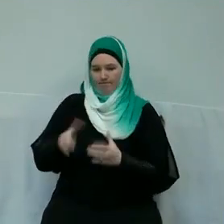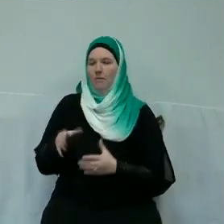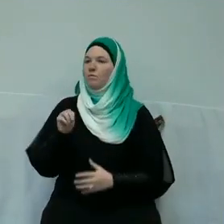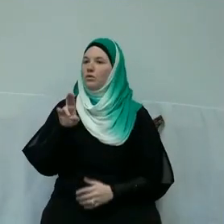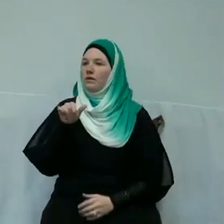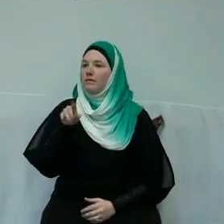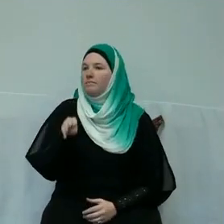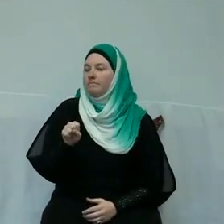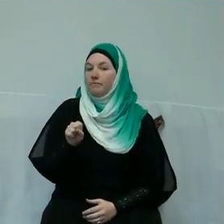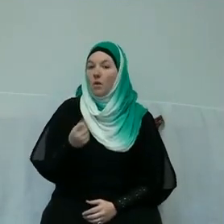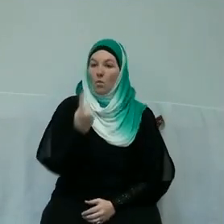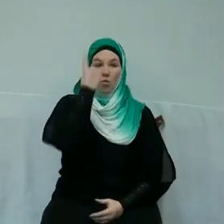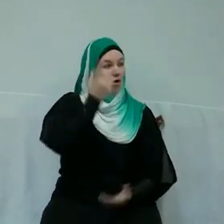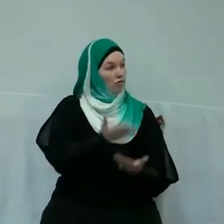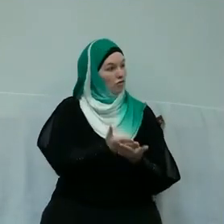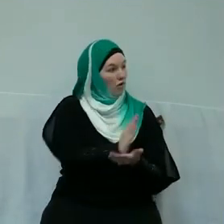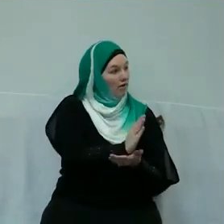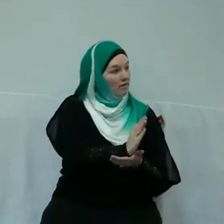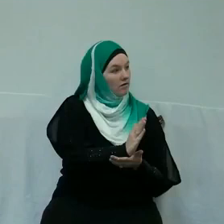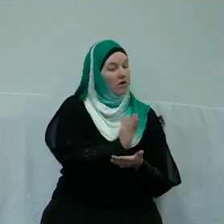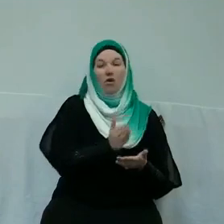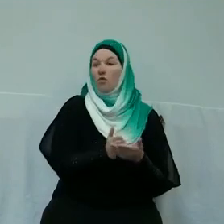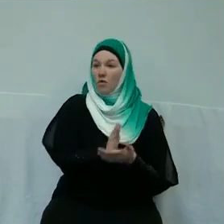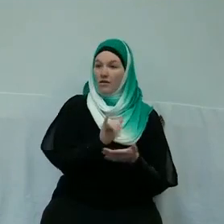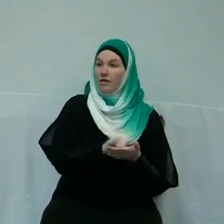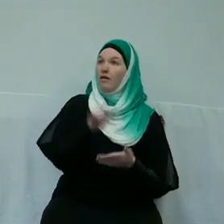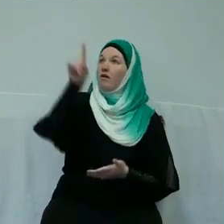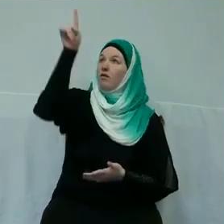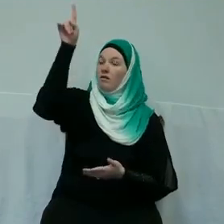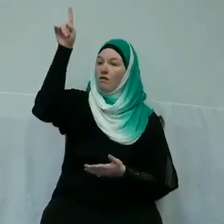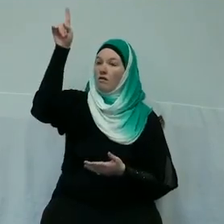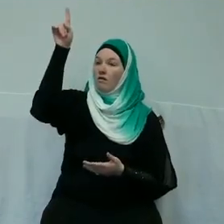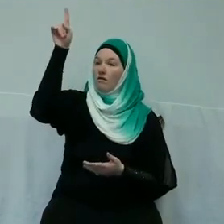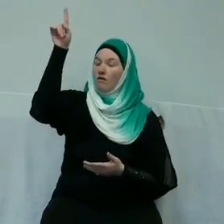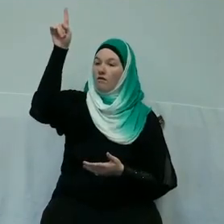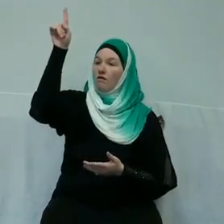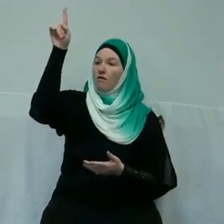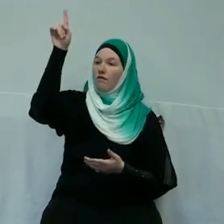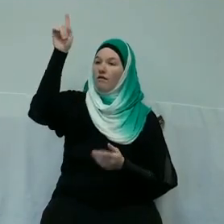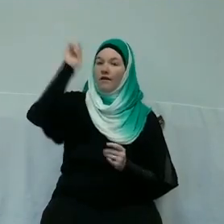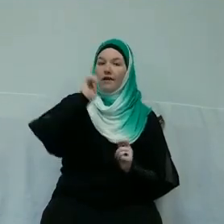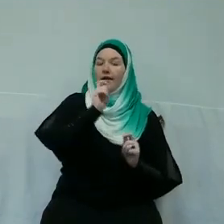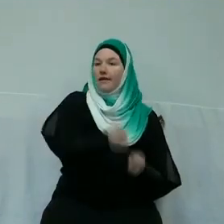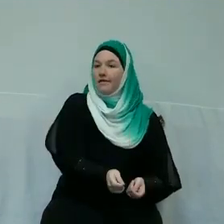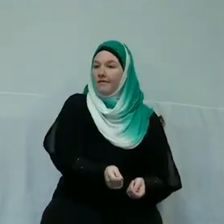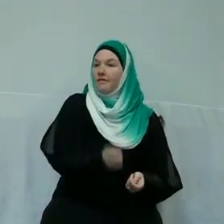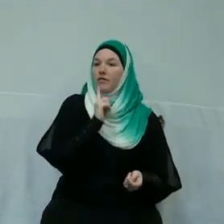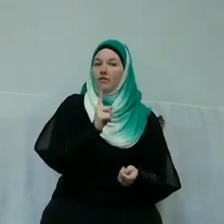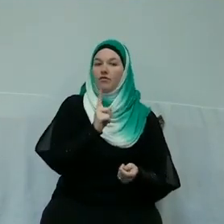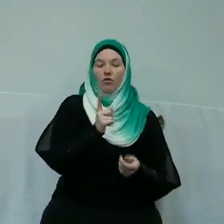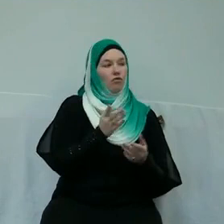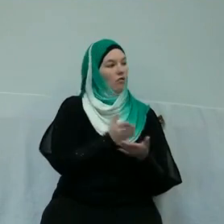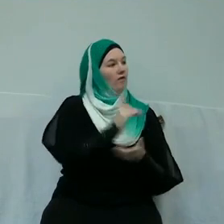One of those rights is the right that Allah subhanahu wa ta'ala made compulsory, which is the right to